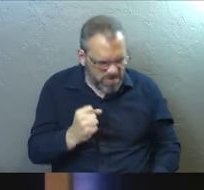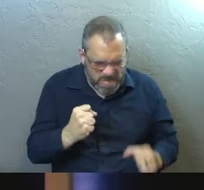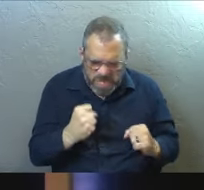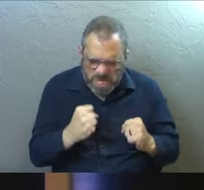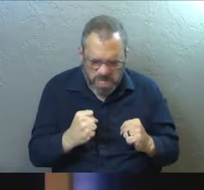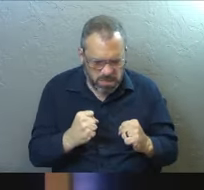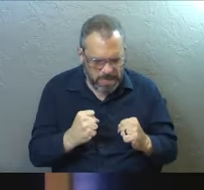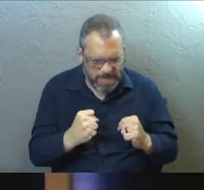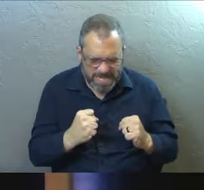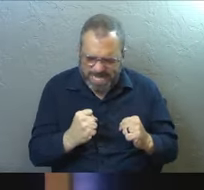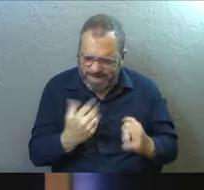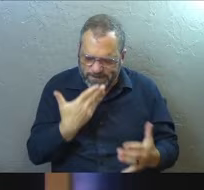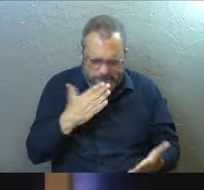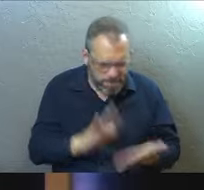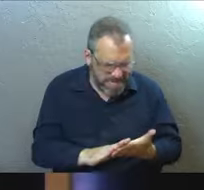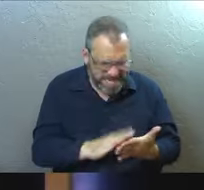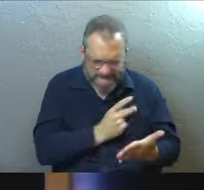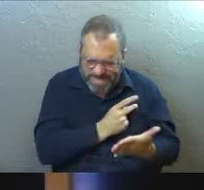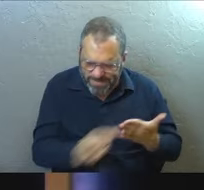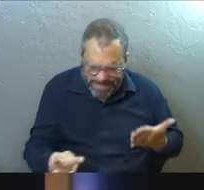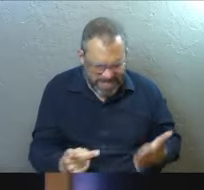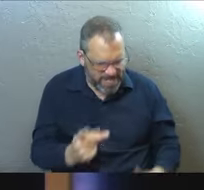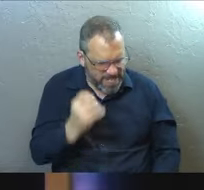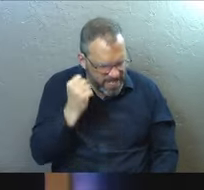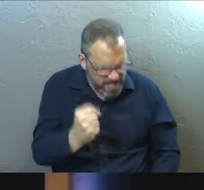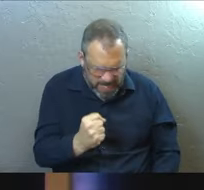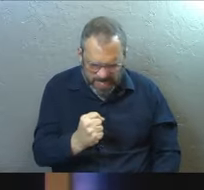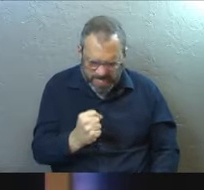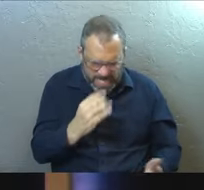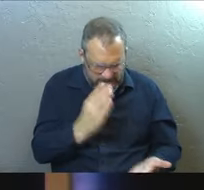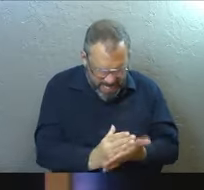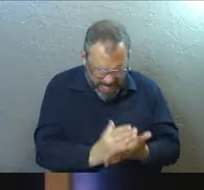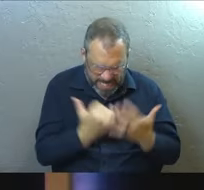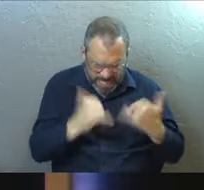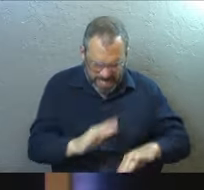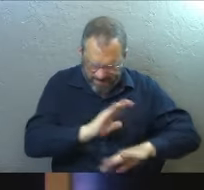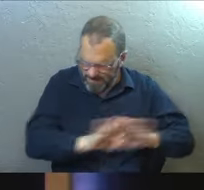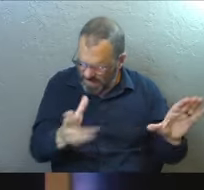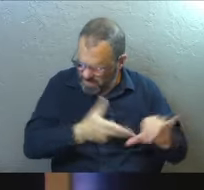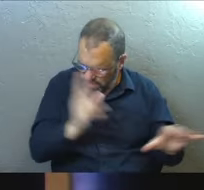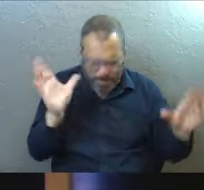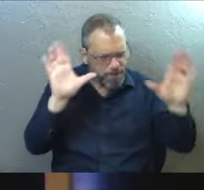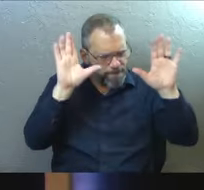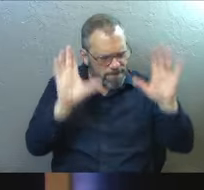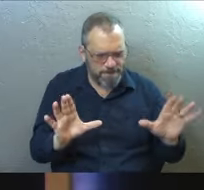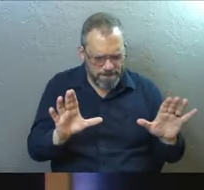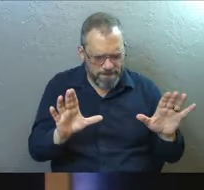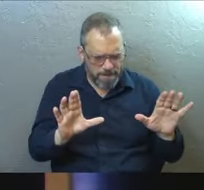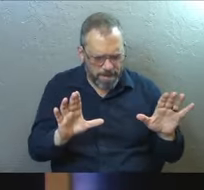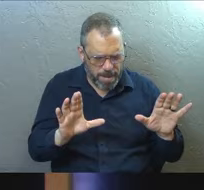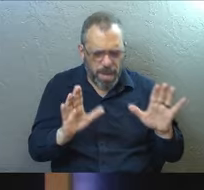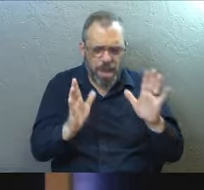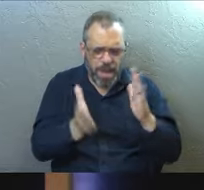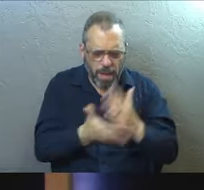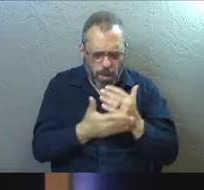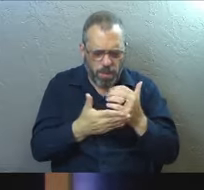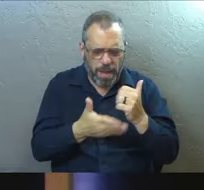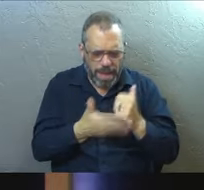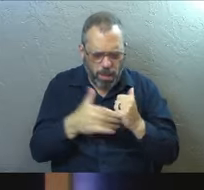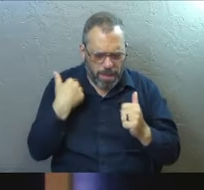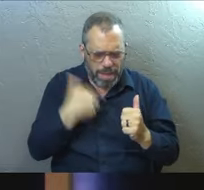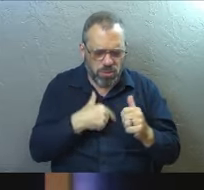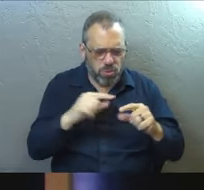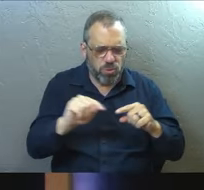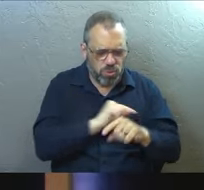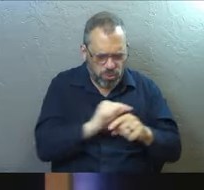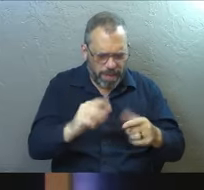like we struggle and we feel like we're not good at this. And so sometimes we stop trying. God, help us to not be people that try, but people that train and get